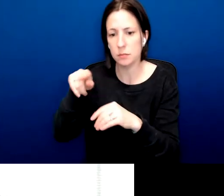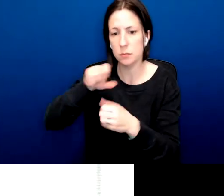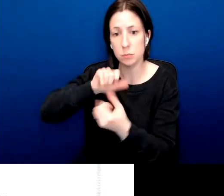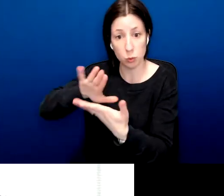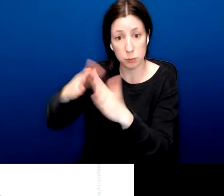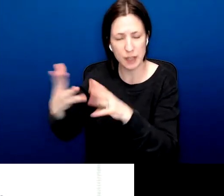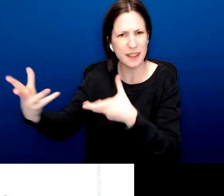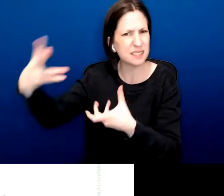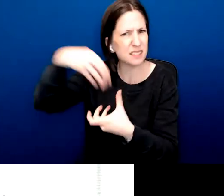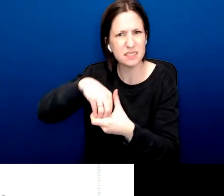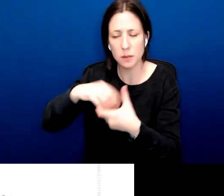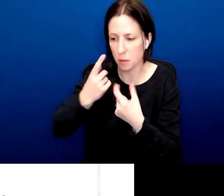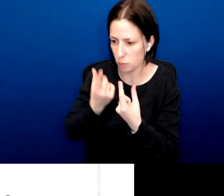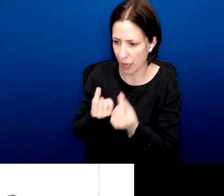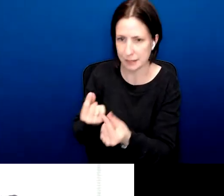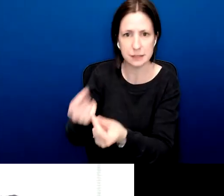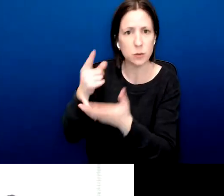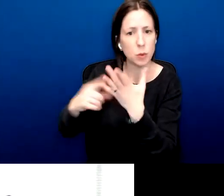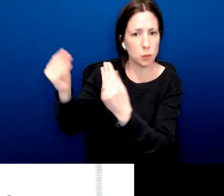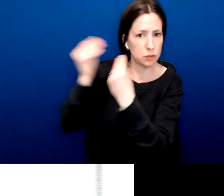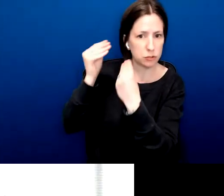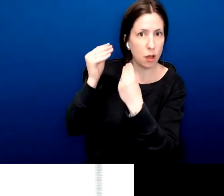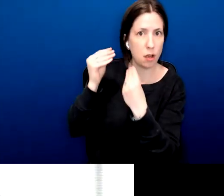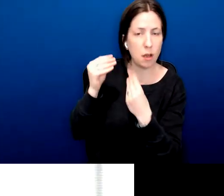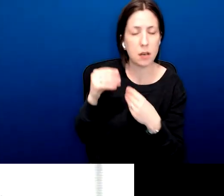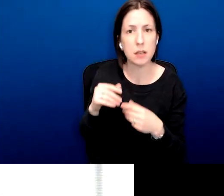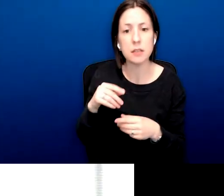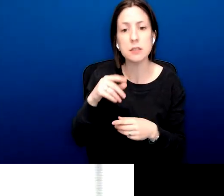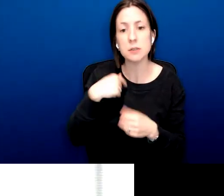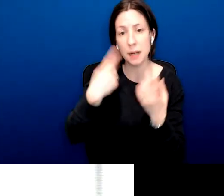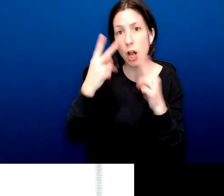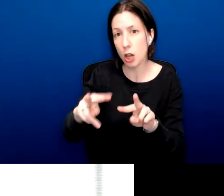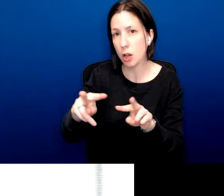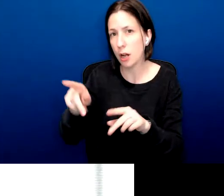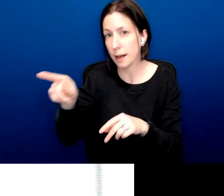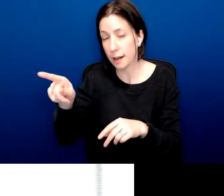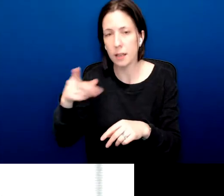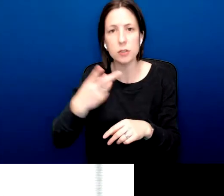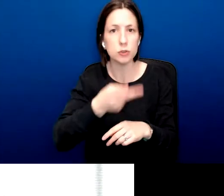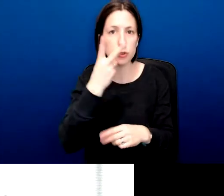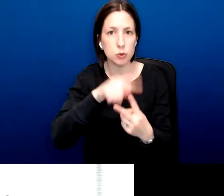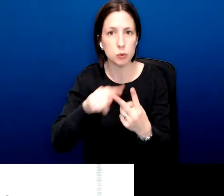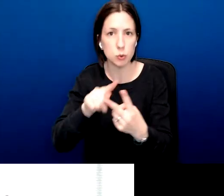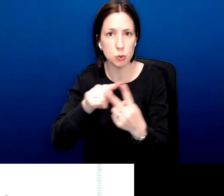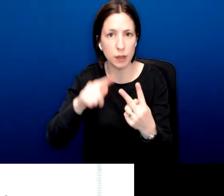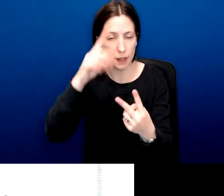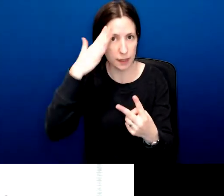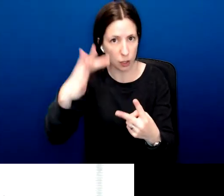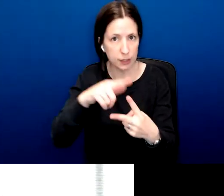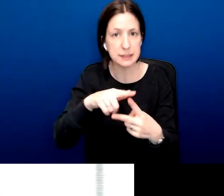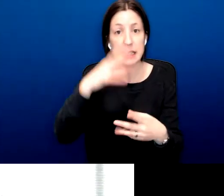into the practices and the things that we're taught. But I take a look at two different theories, information poverty as well as